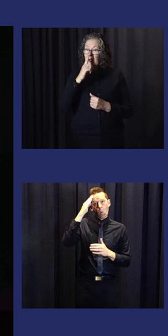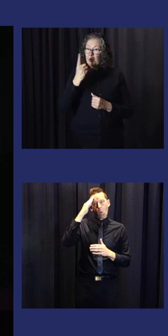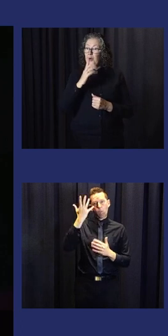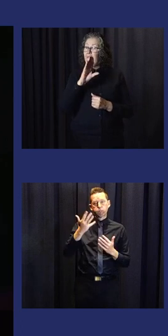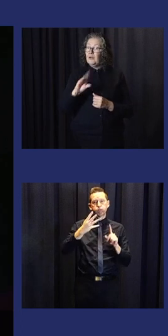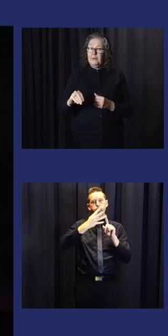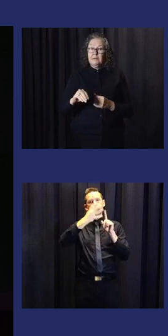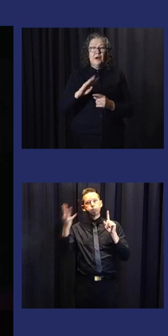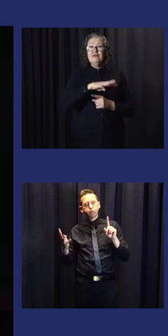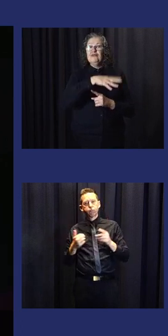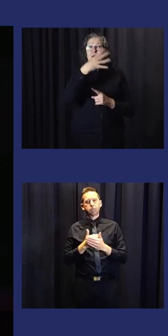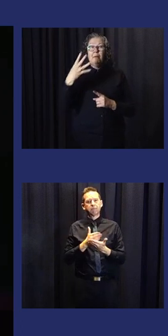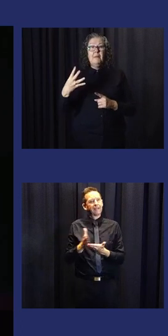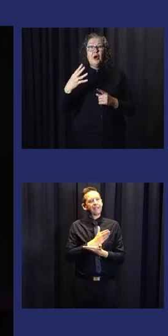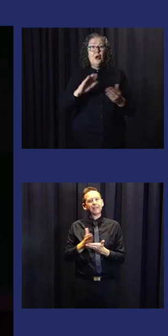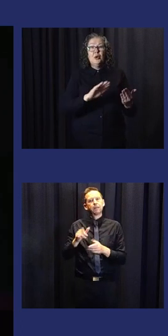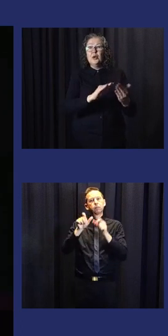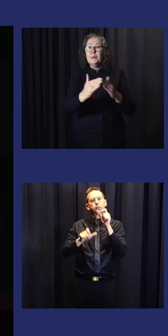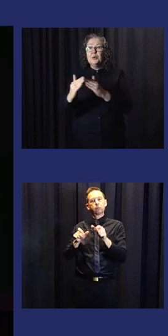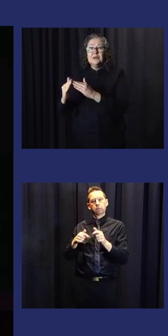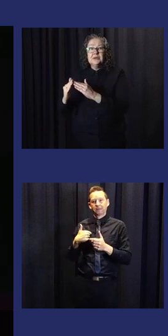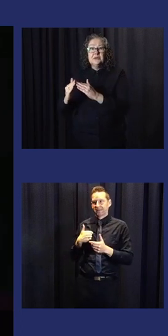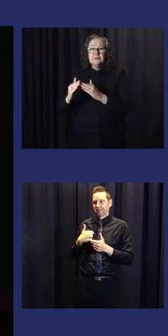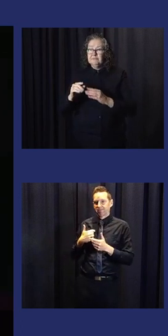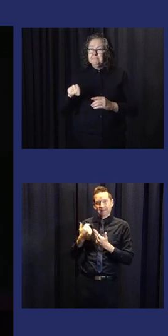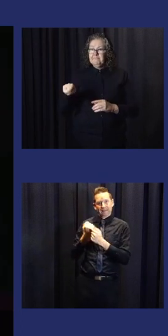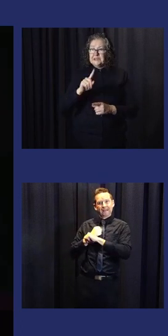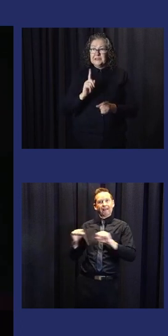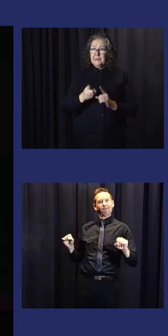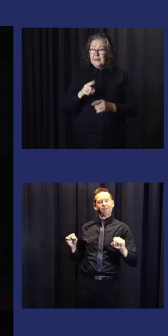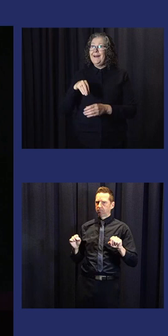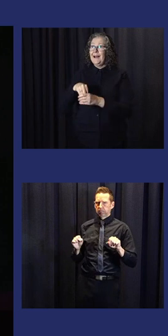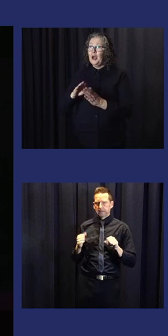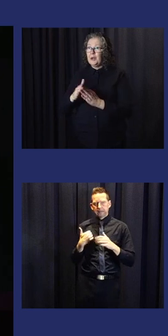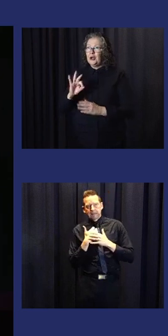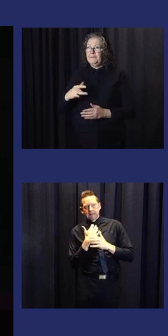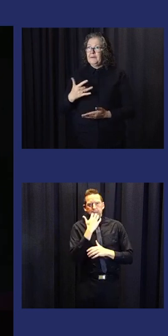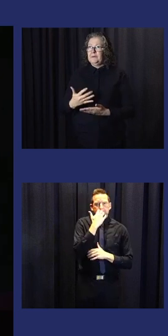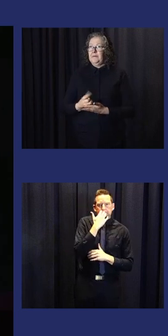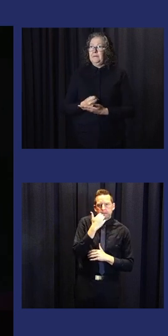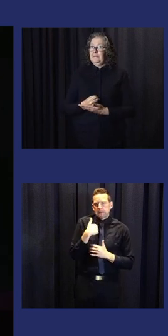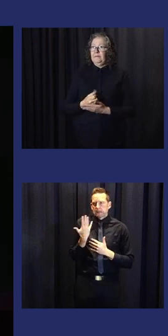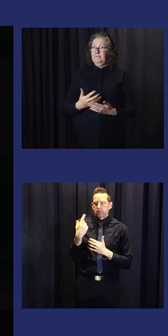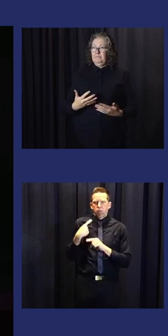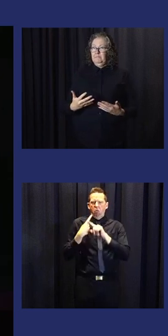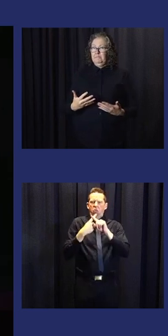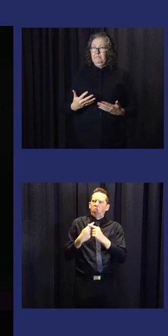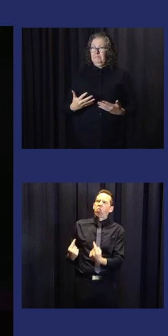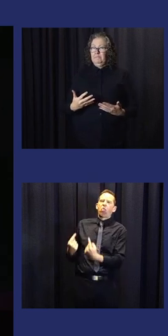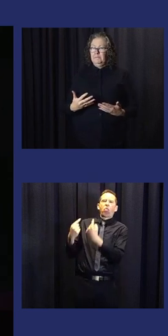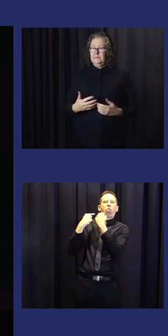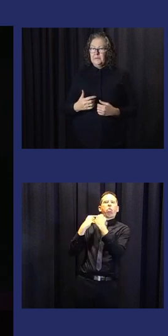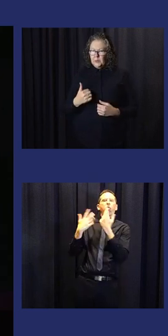LGBTQIA+ community do not live safely amongst their community. How can we all ensure that people